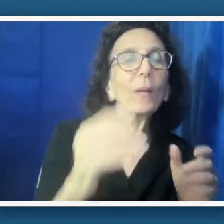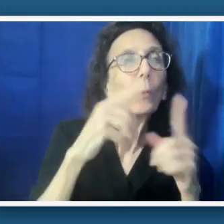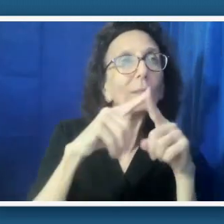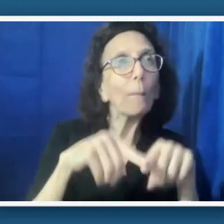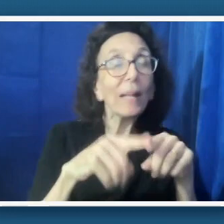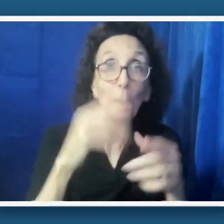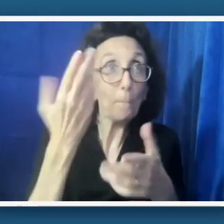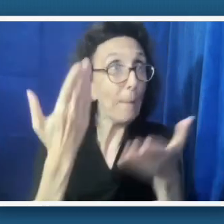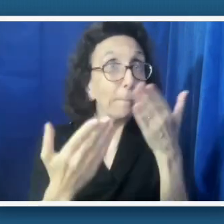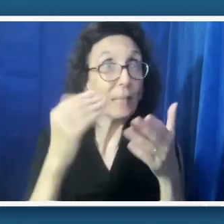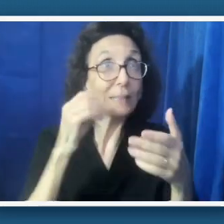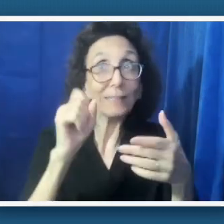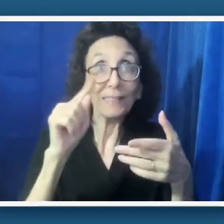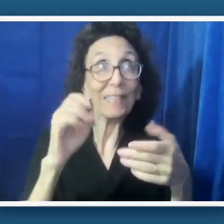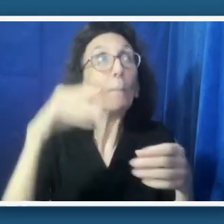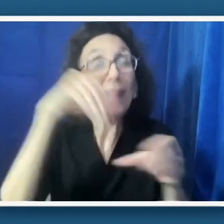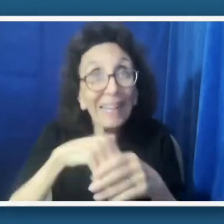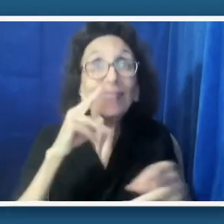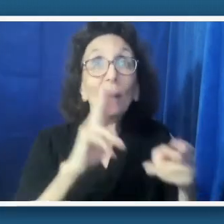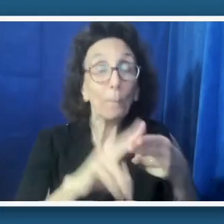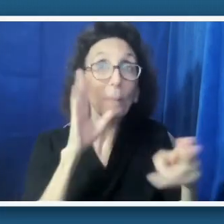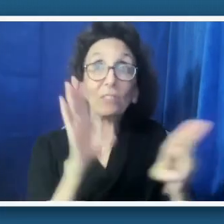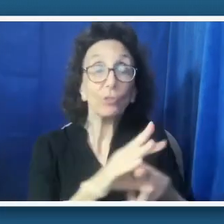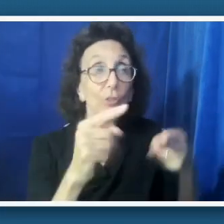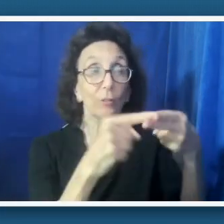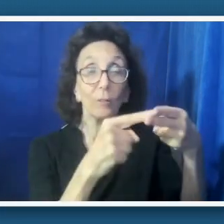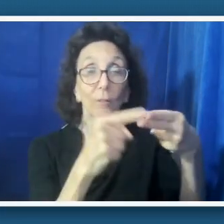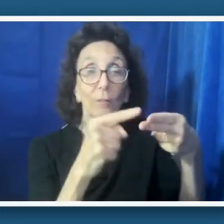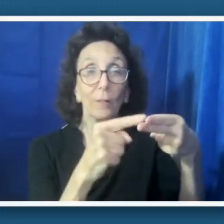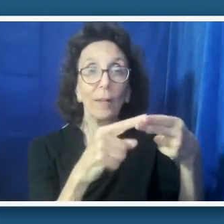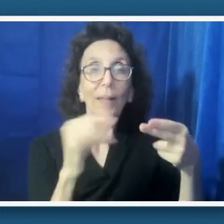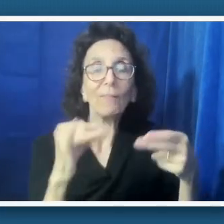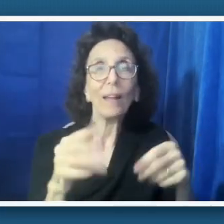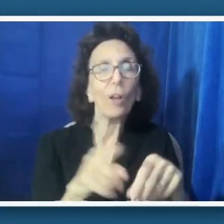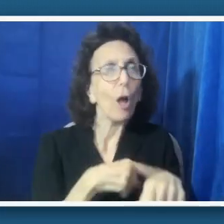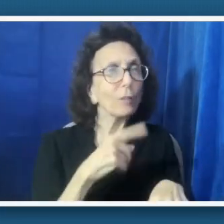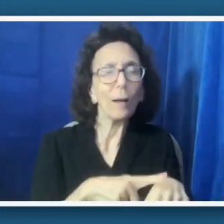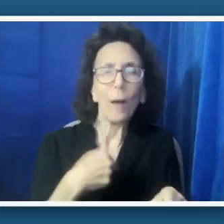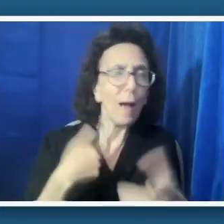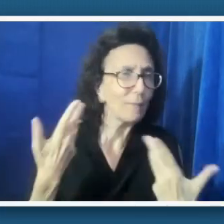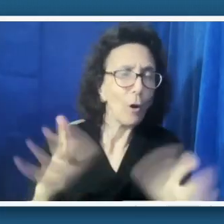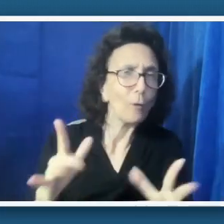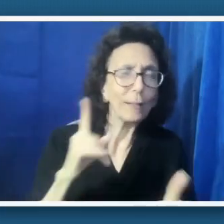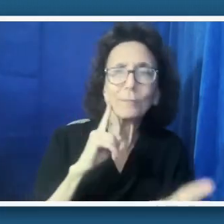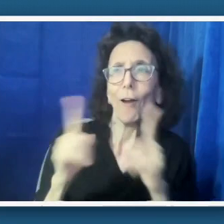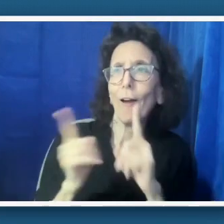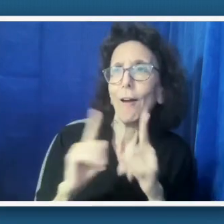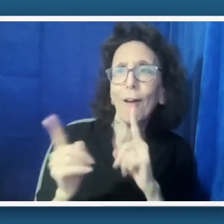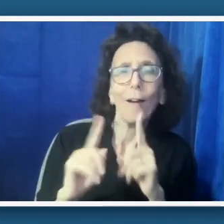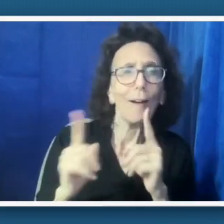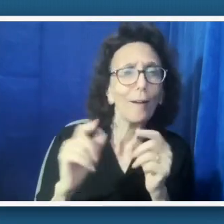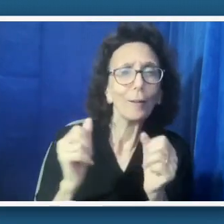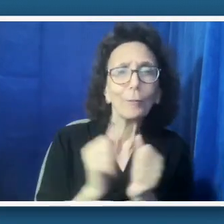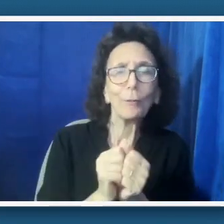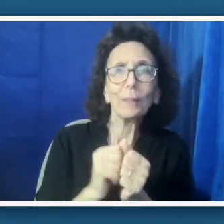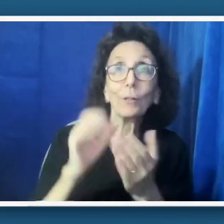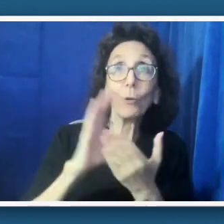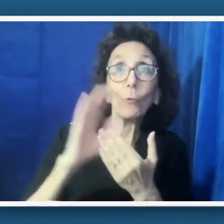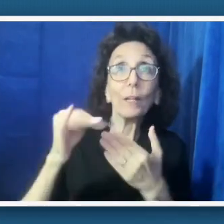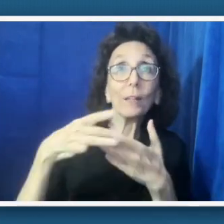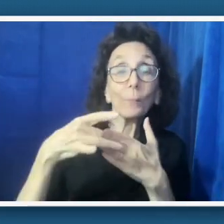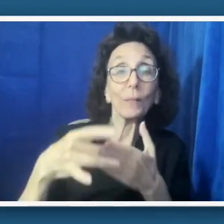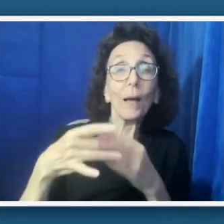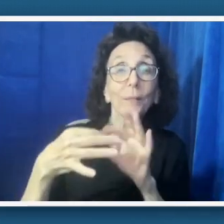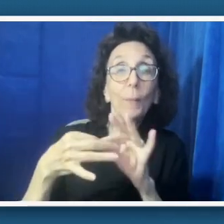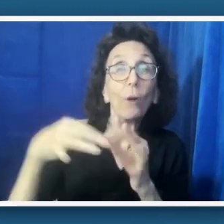So, you know, I know off the top of my head, I've been in conversation with people about doing curriculum guides relating to